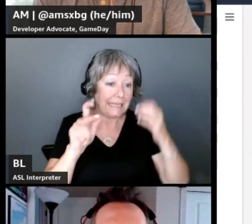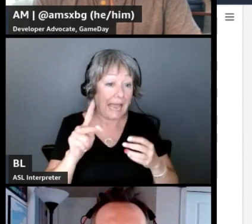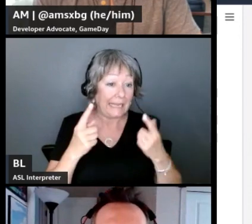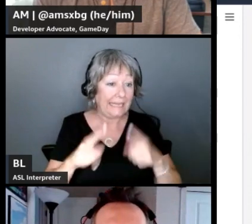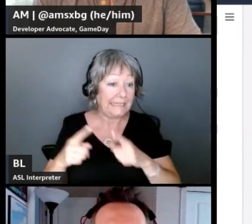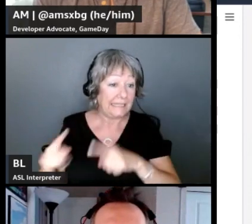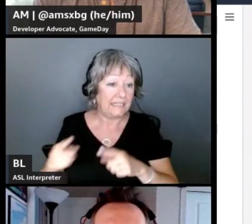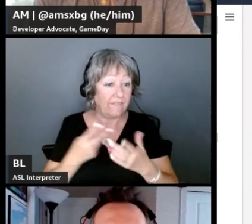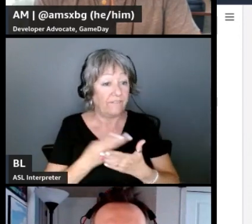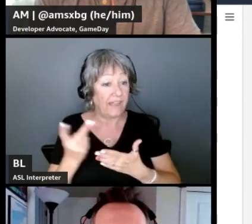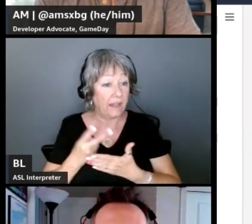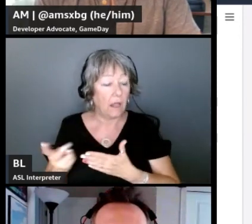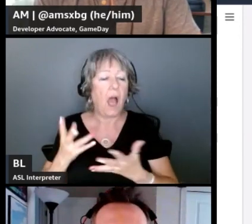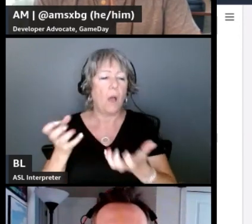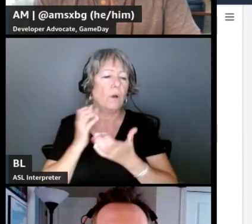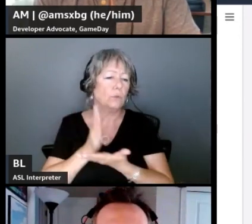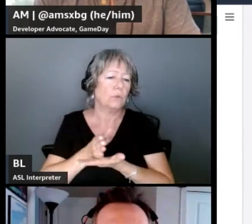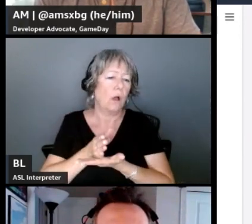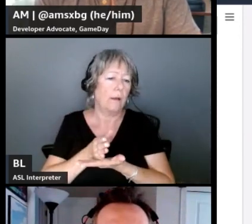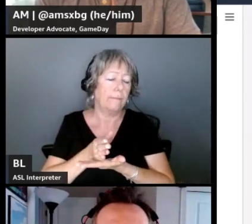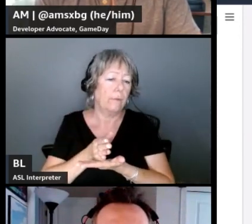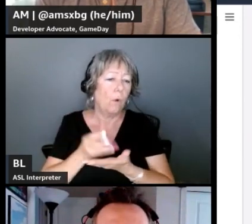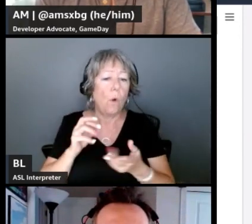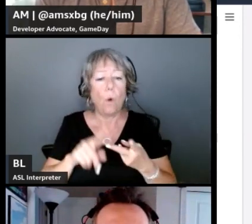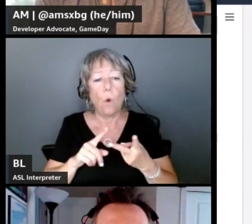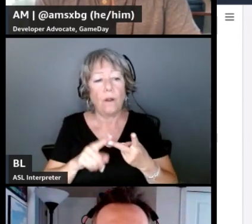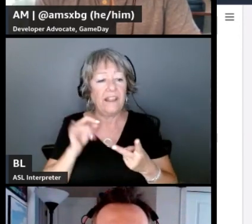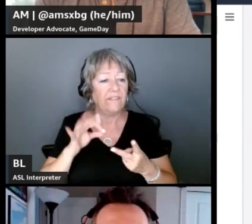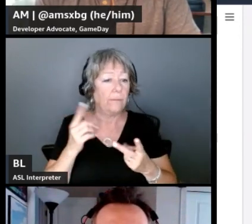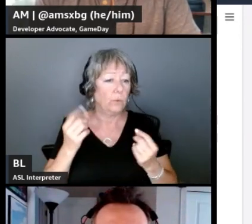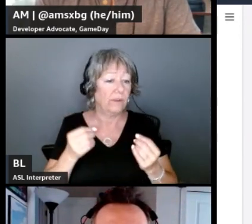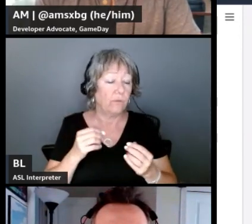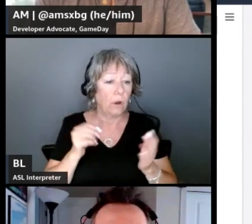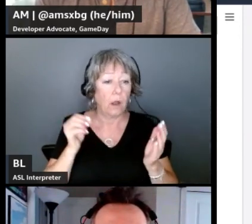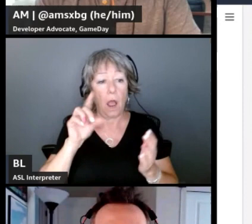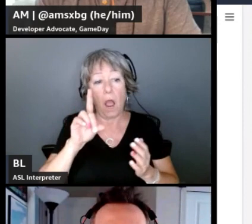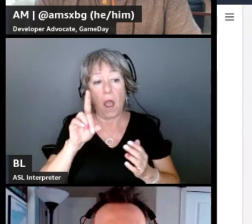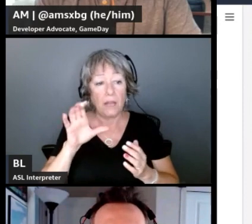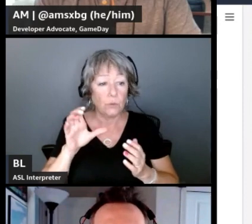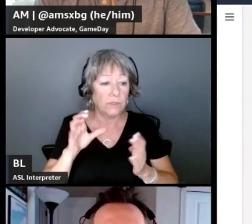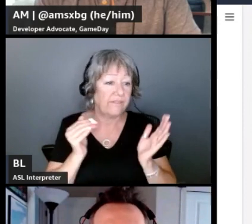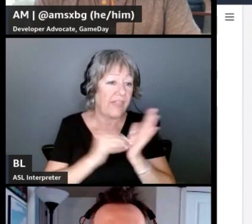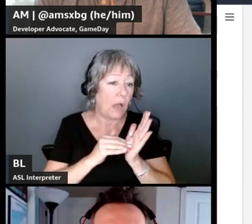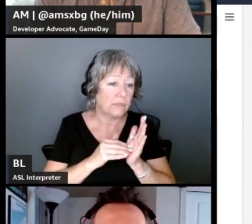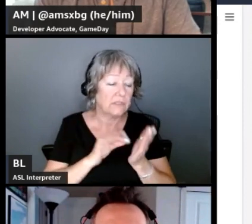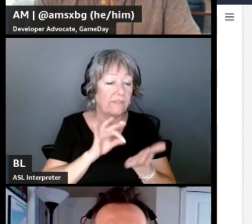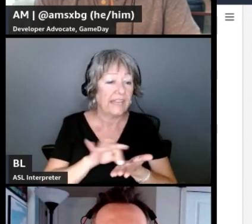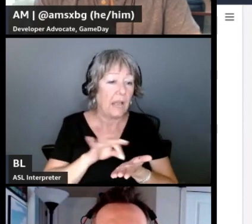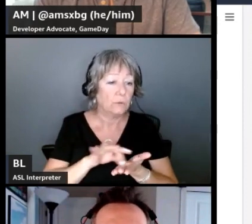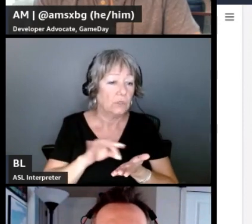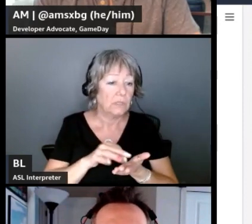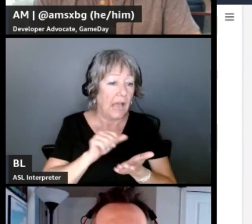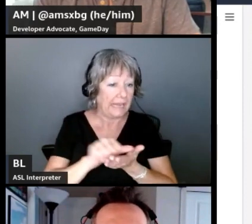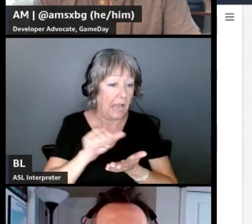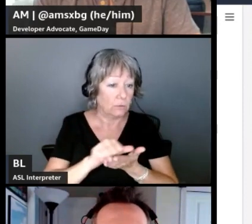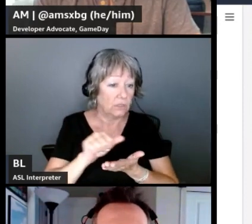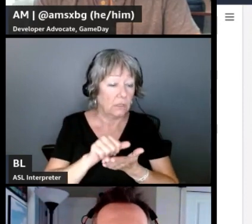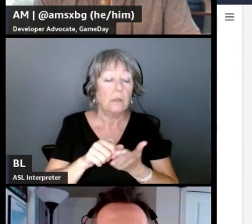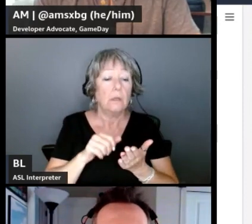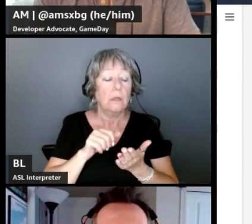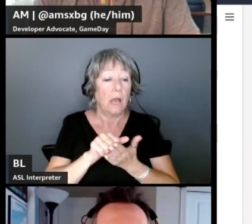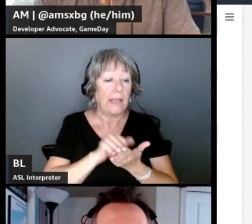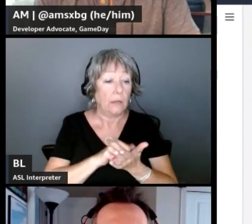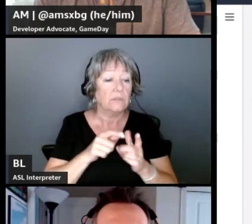want this deployment to stop. Or if I am doing for like hundreds or thousands of accounts, I can choose any number right here. And similarly, I can do it at a